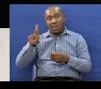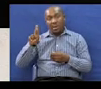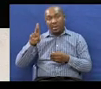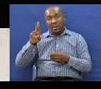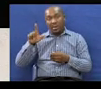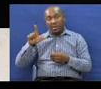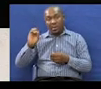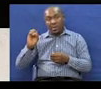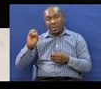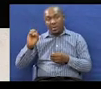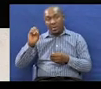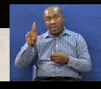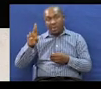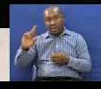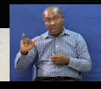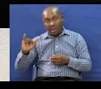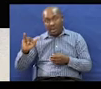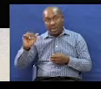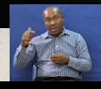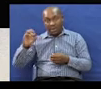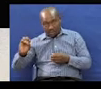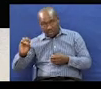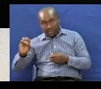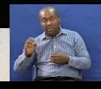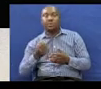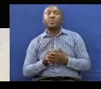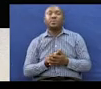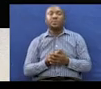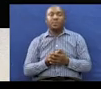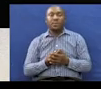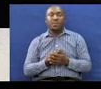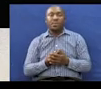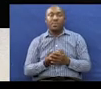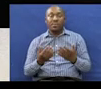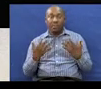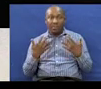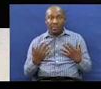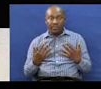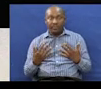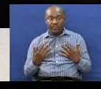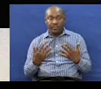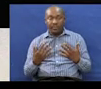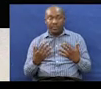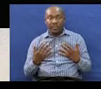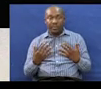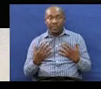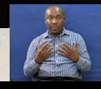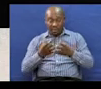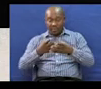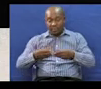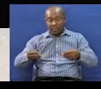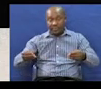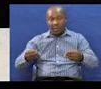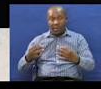not used in the lab because it involves heat, and when a reaction is involving heat, it may lead to